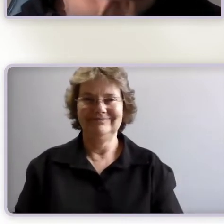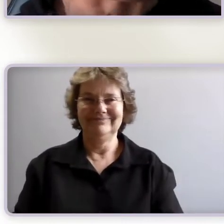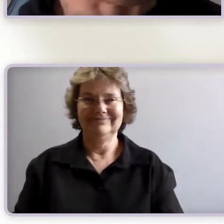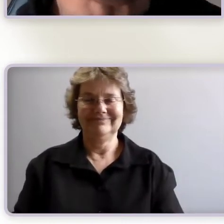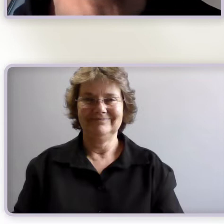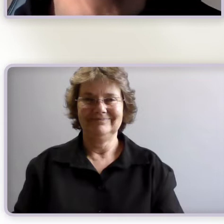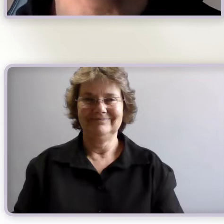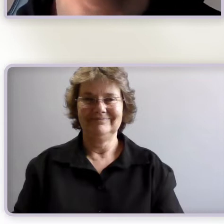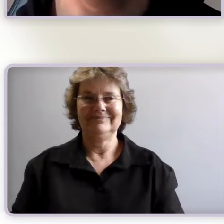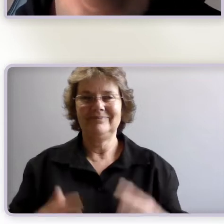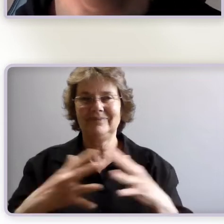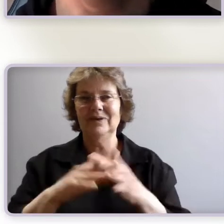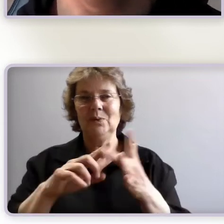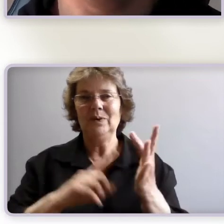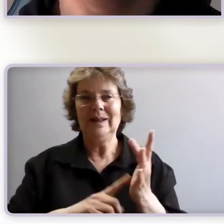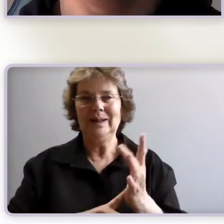Go, Will. Yeah.